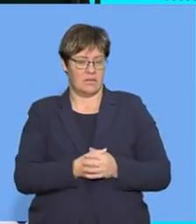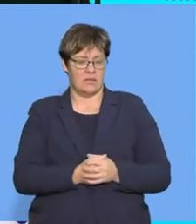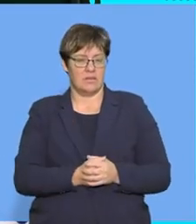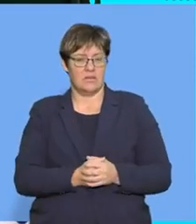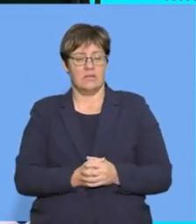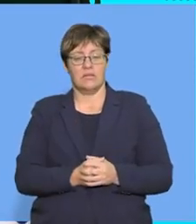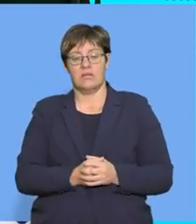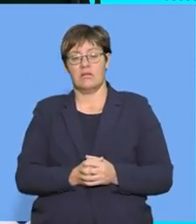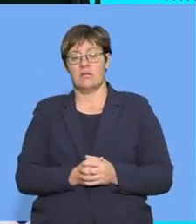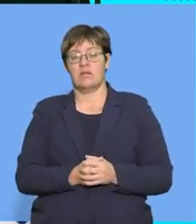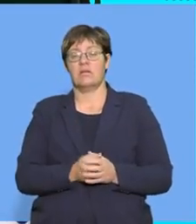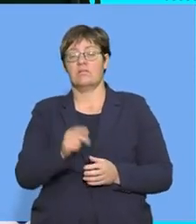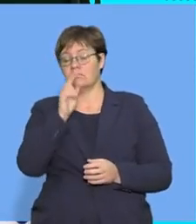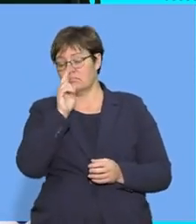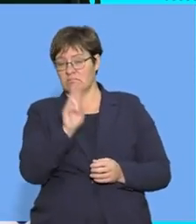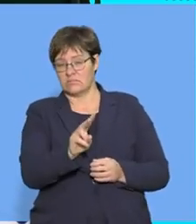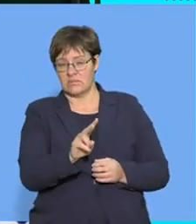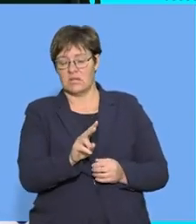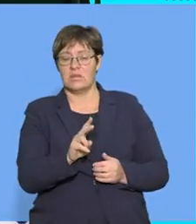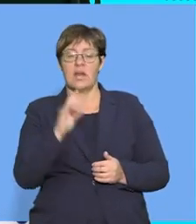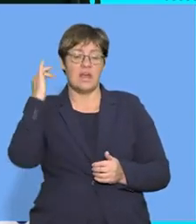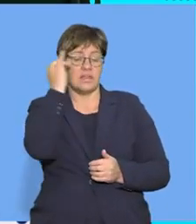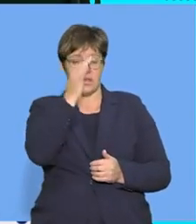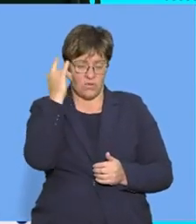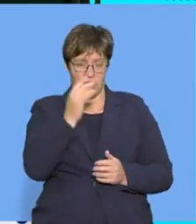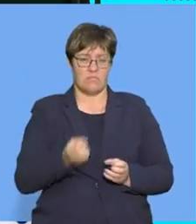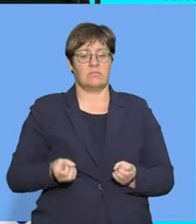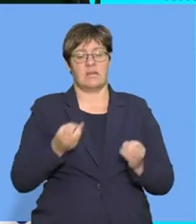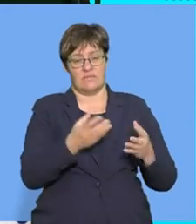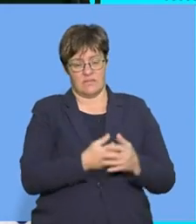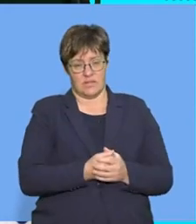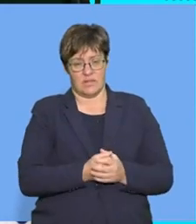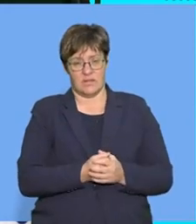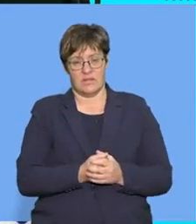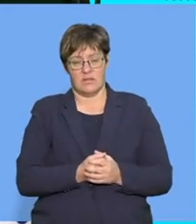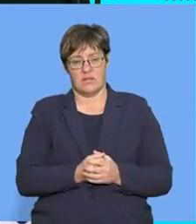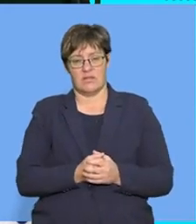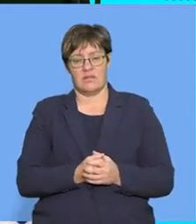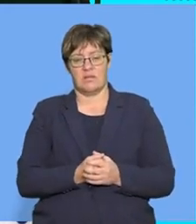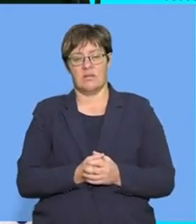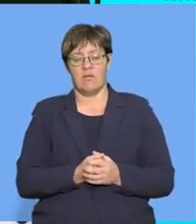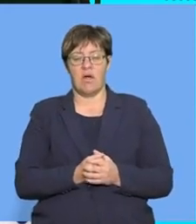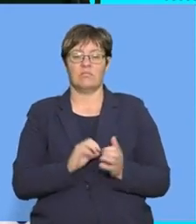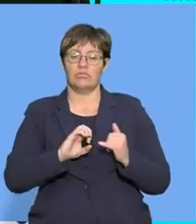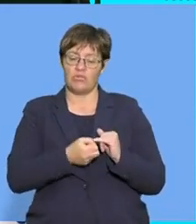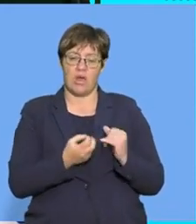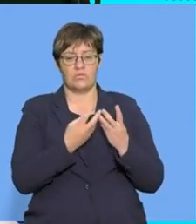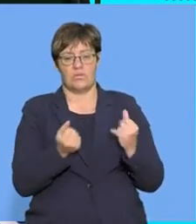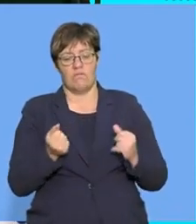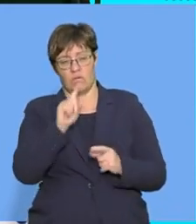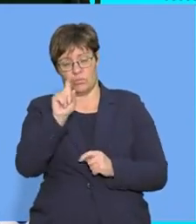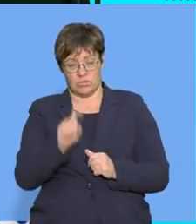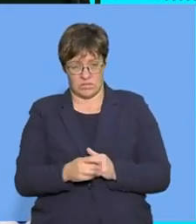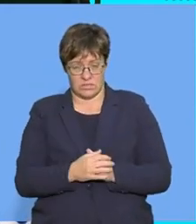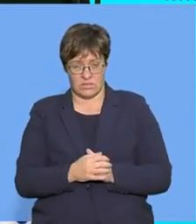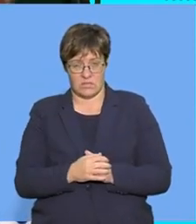question and then see some theory that we need to throw in there. I will be going through that as I'm trying to solve the question. So let's